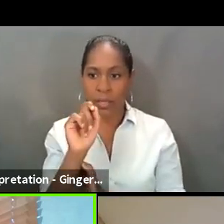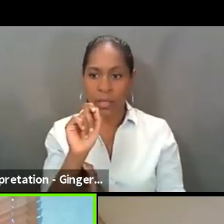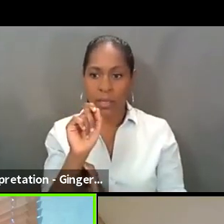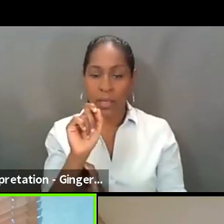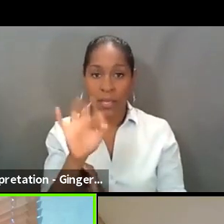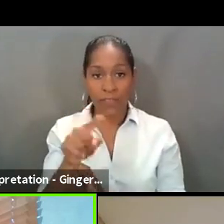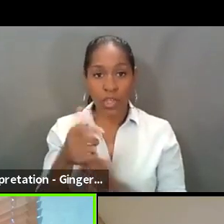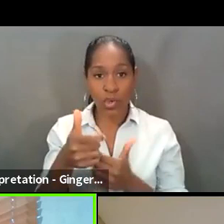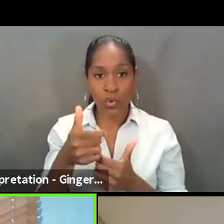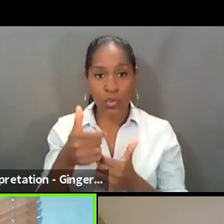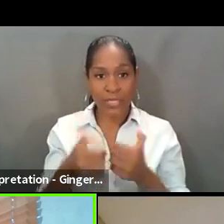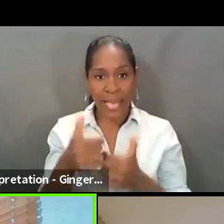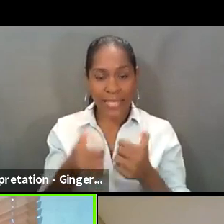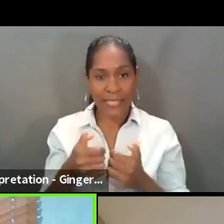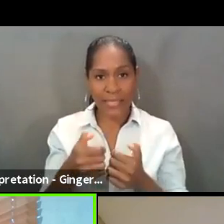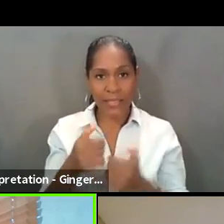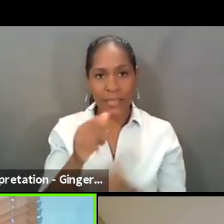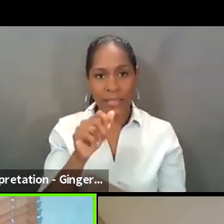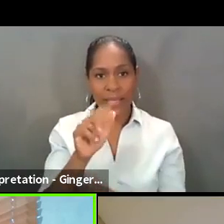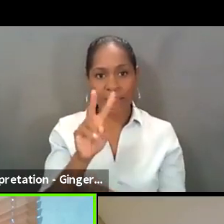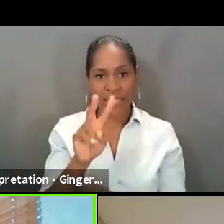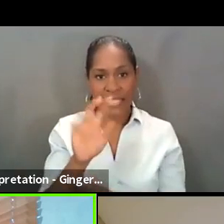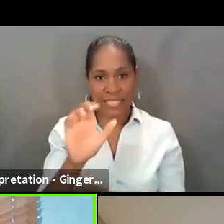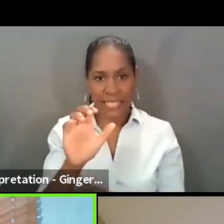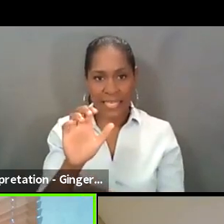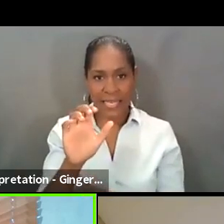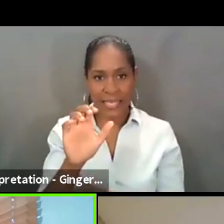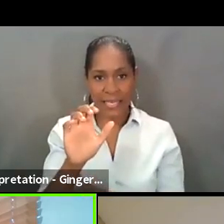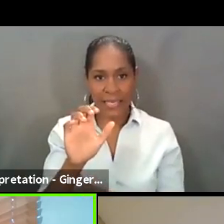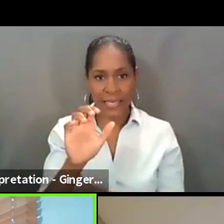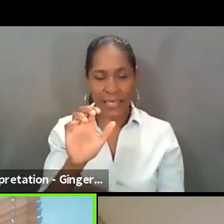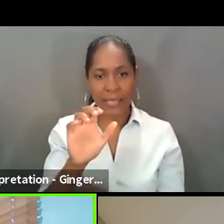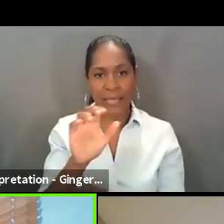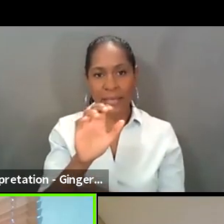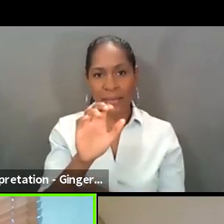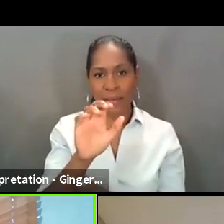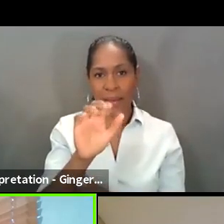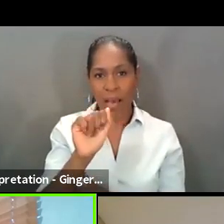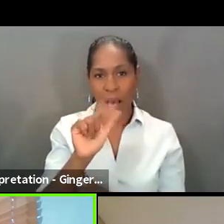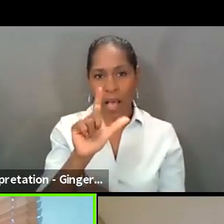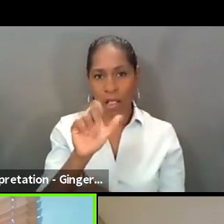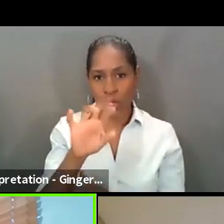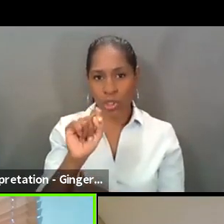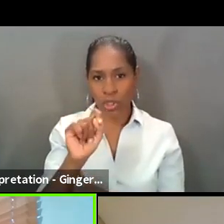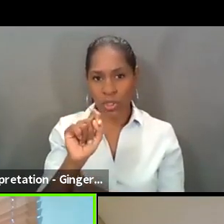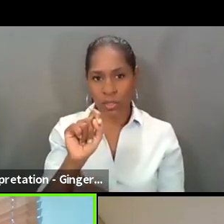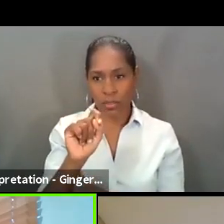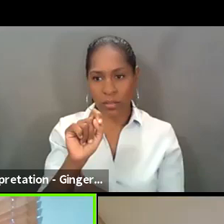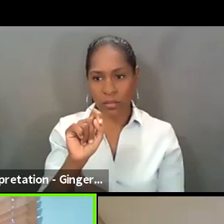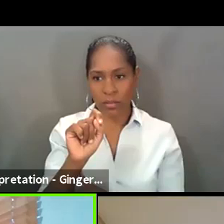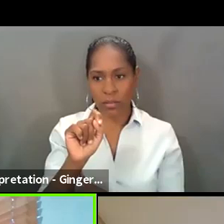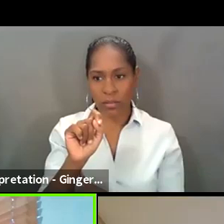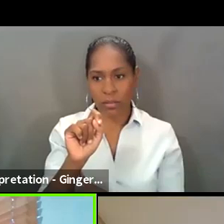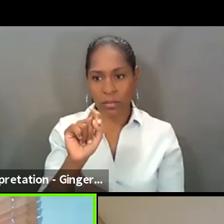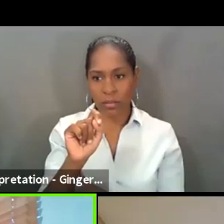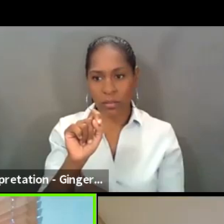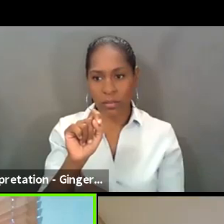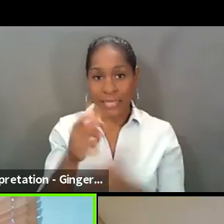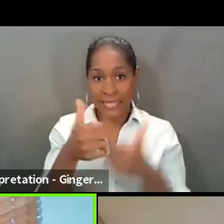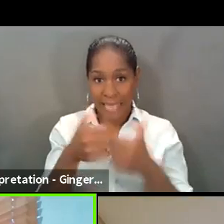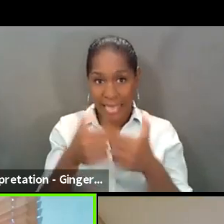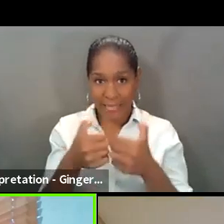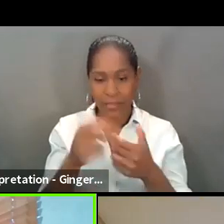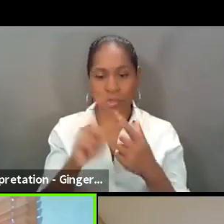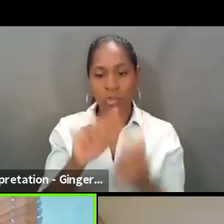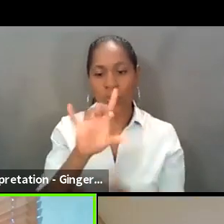text BC alert, just like that, BC alert together, one word, to